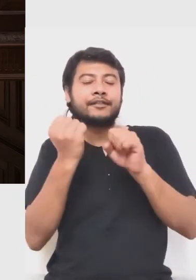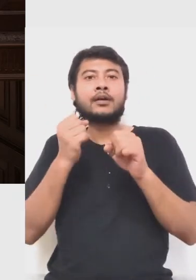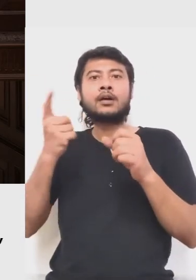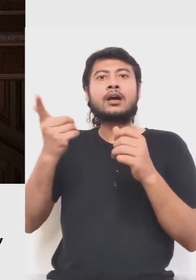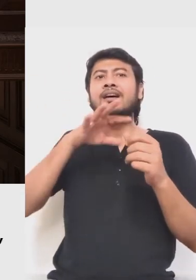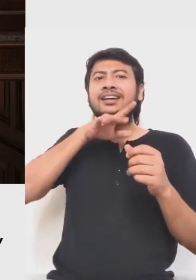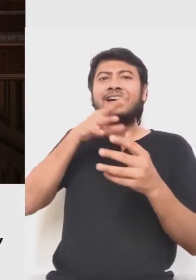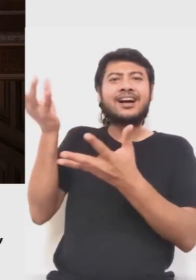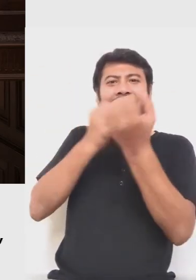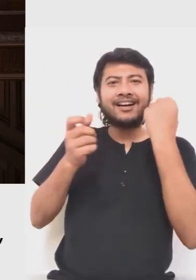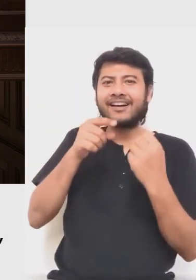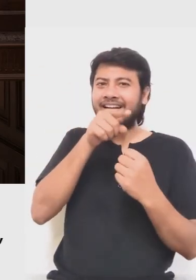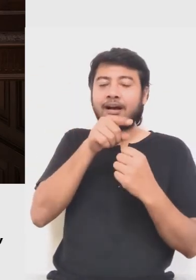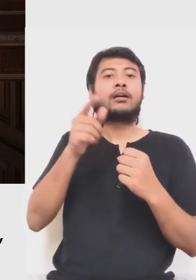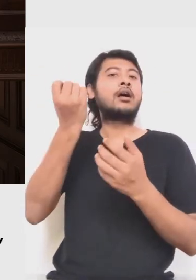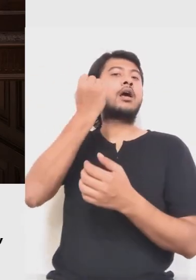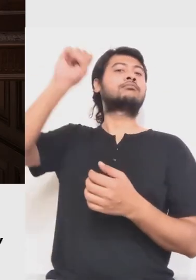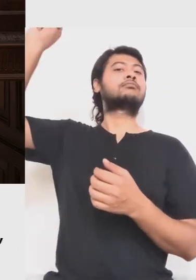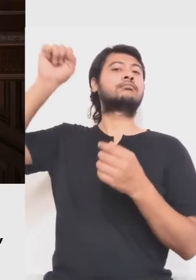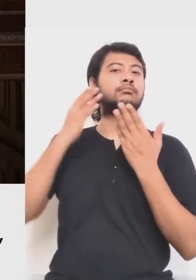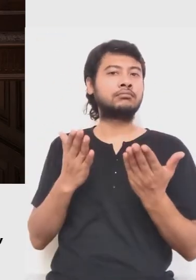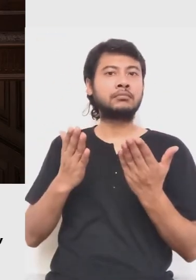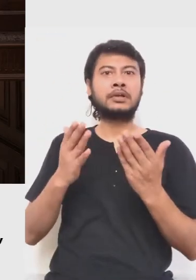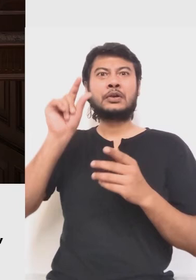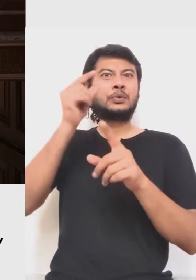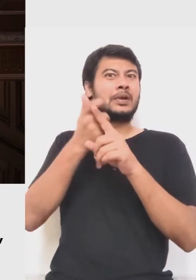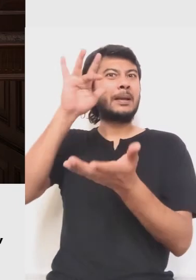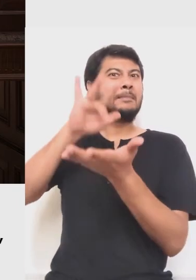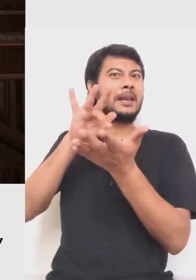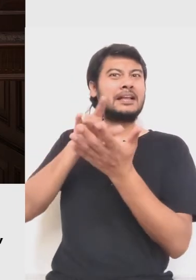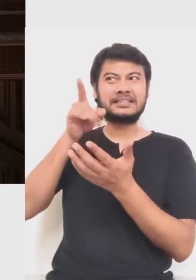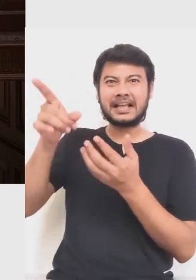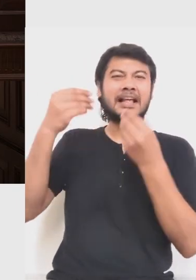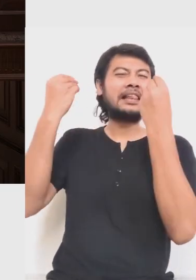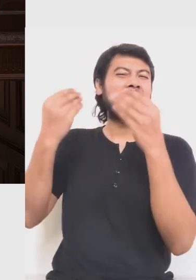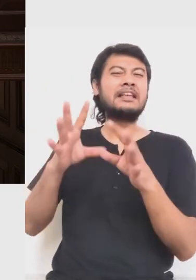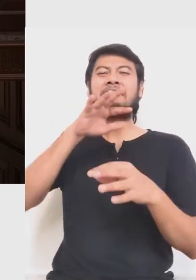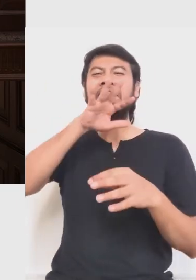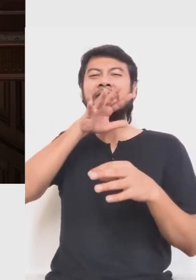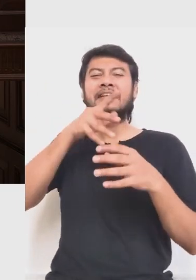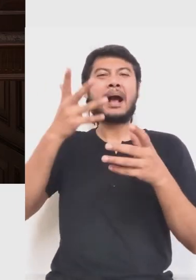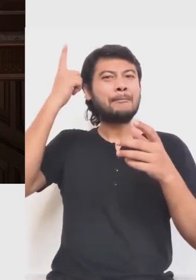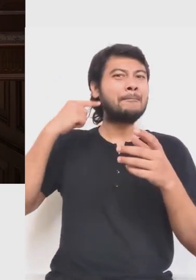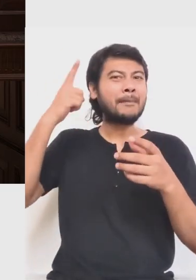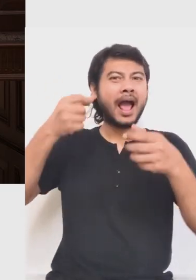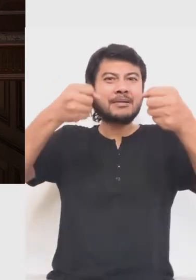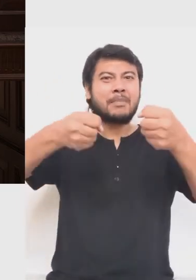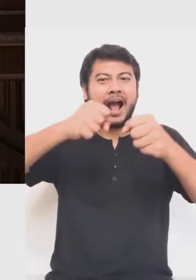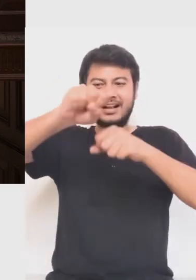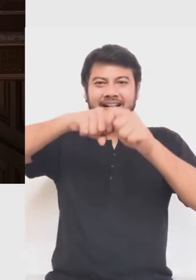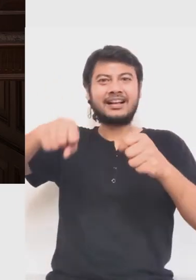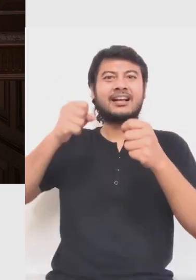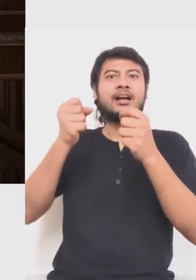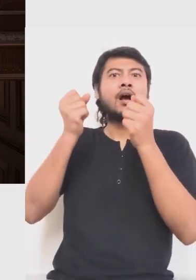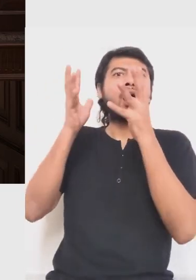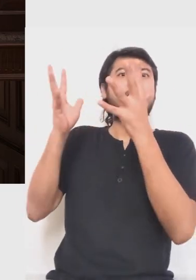everywhere. Tang found in the rubbish a different sort of energy that was, I quote, "amazing," and it inspired him to work